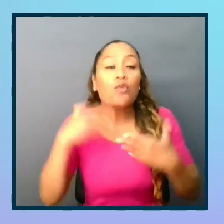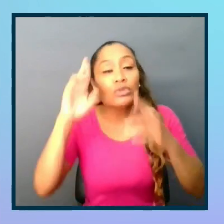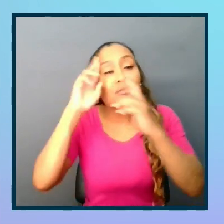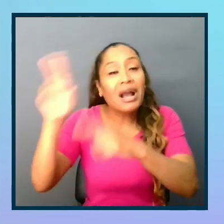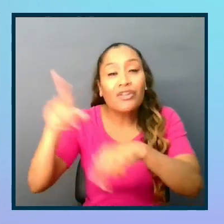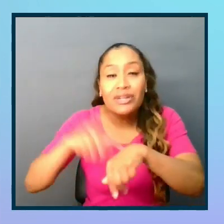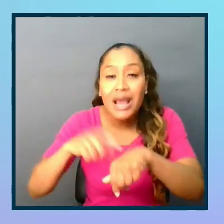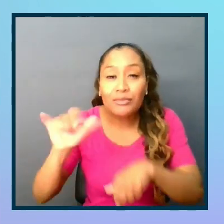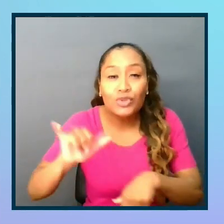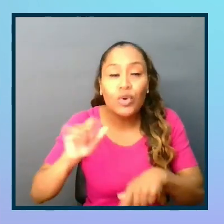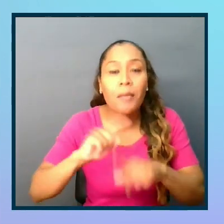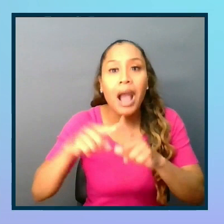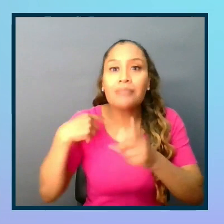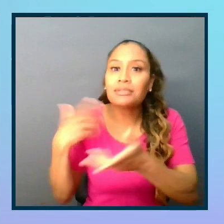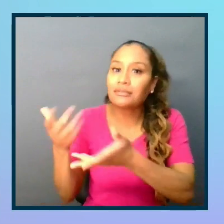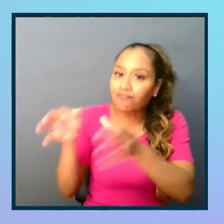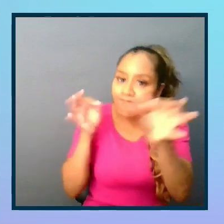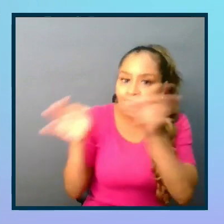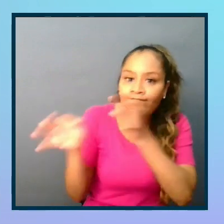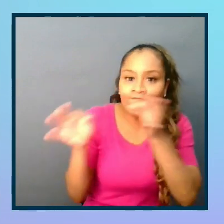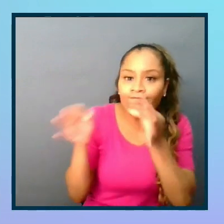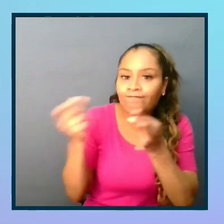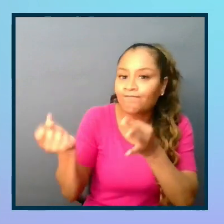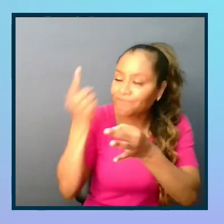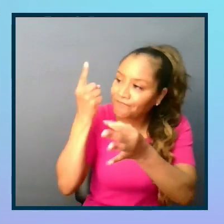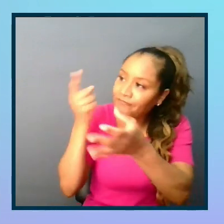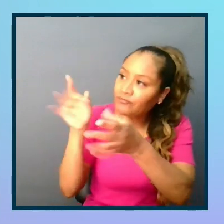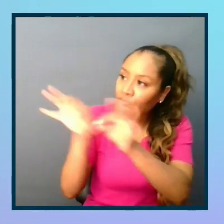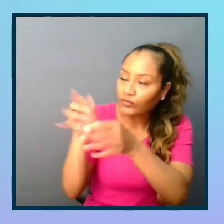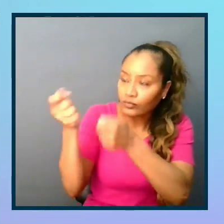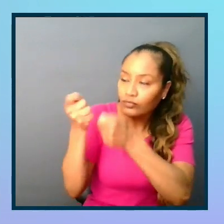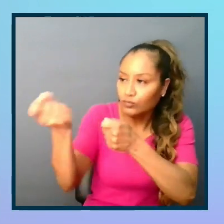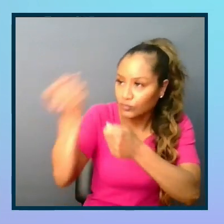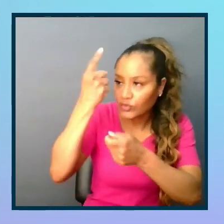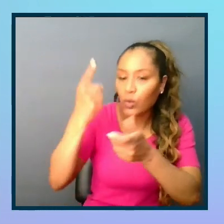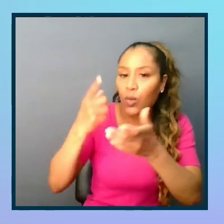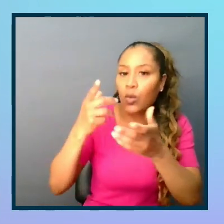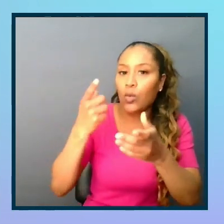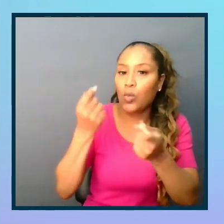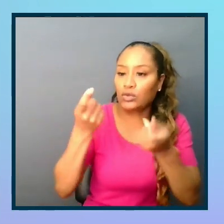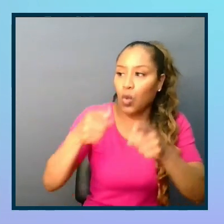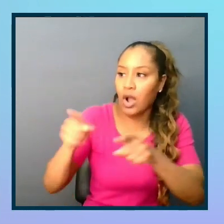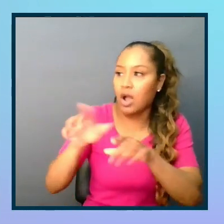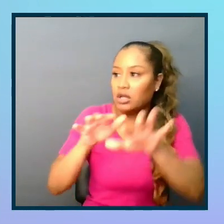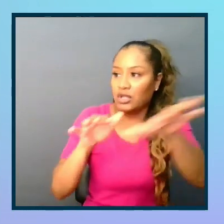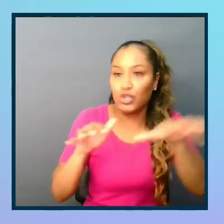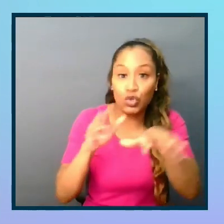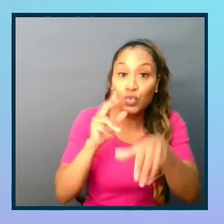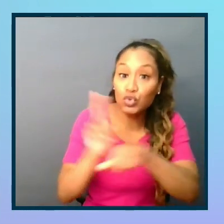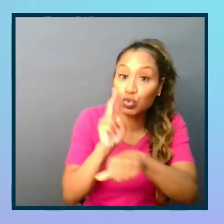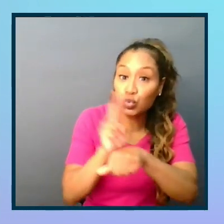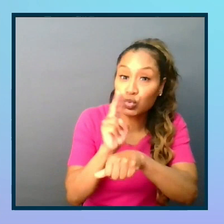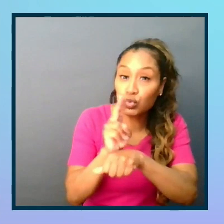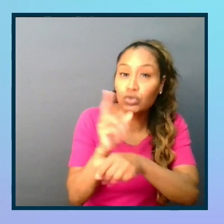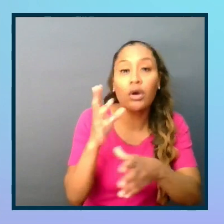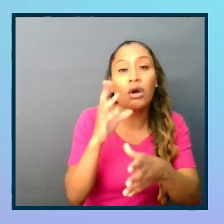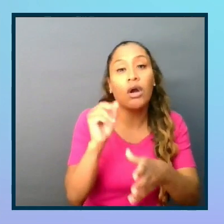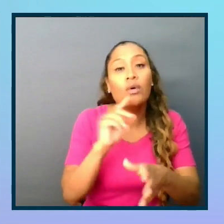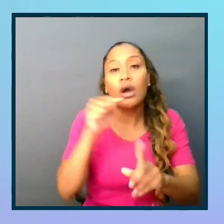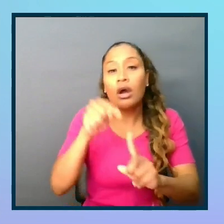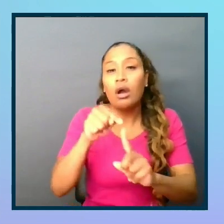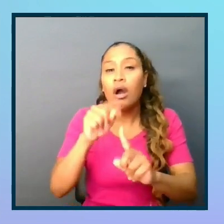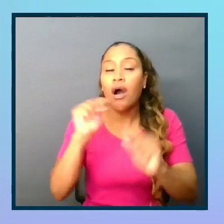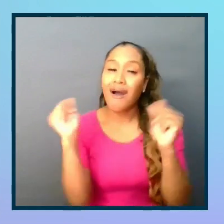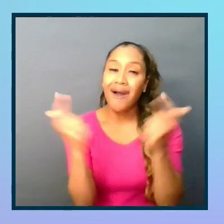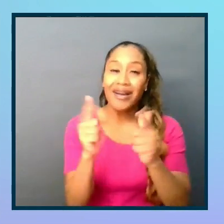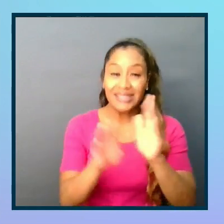also trying to get them to understand what's going on with regard to our users. And ultimately, I think that almost all developers